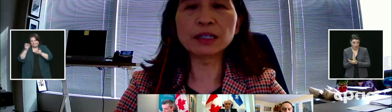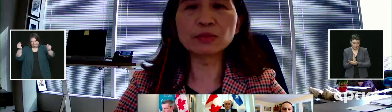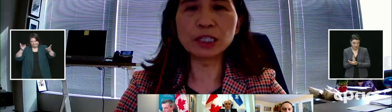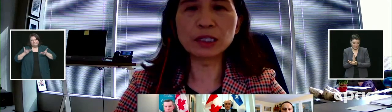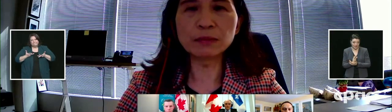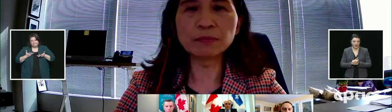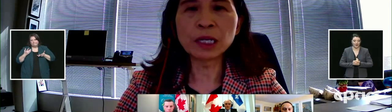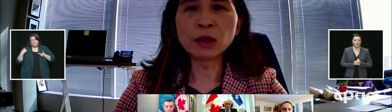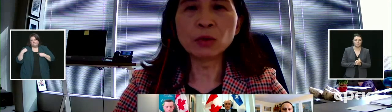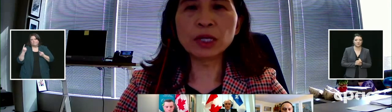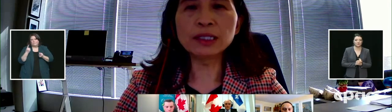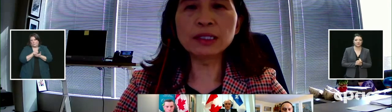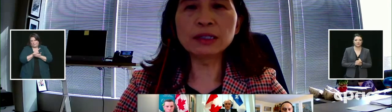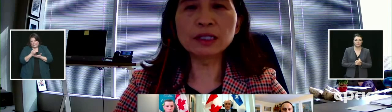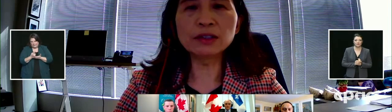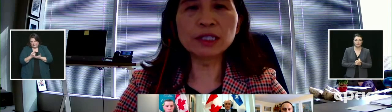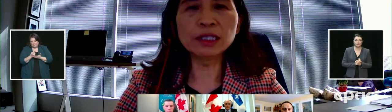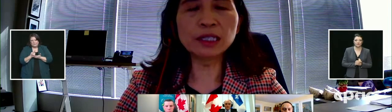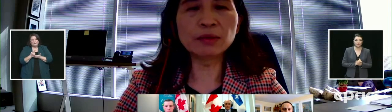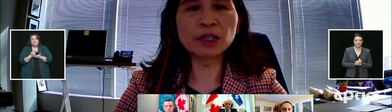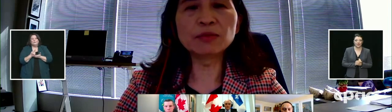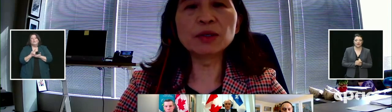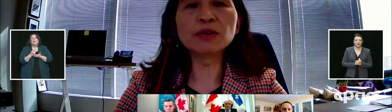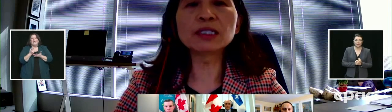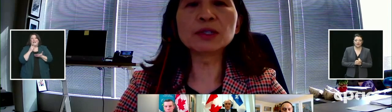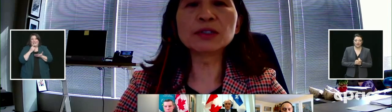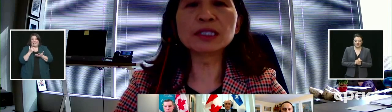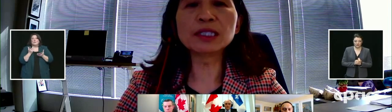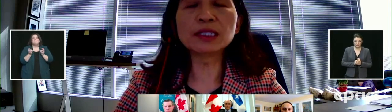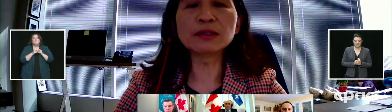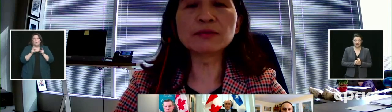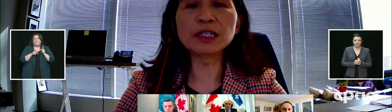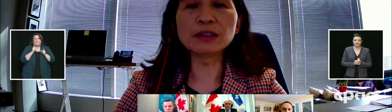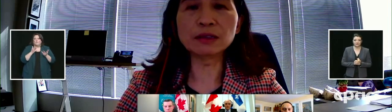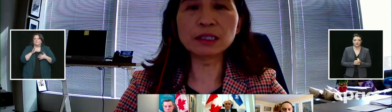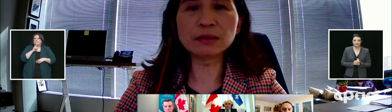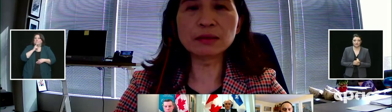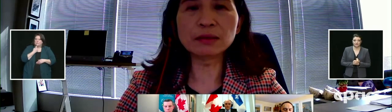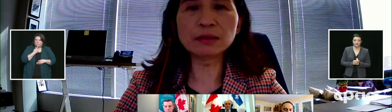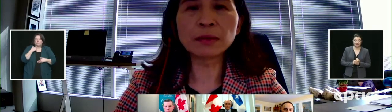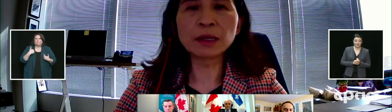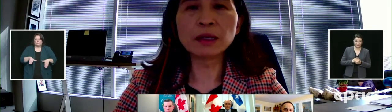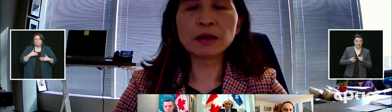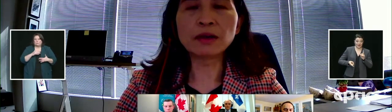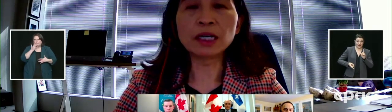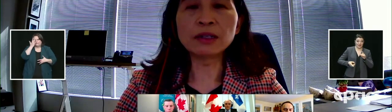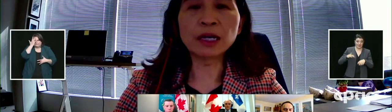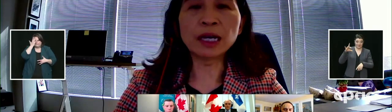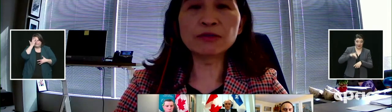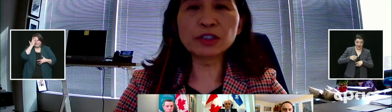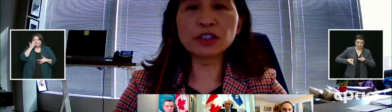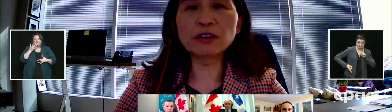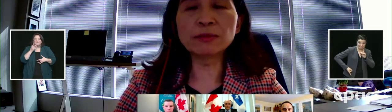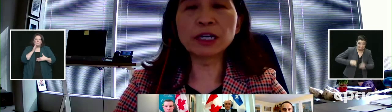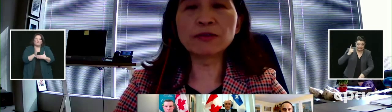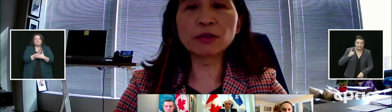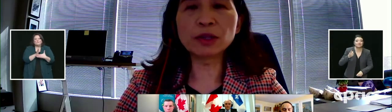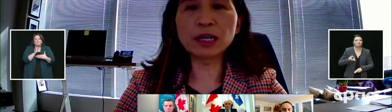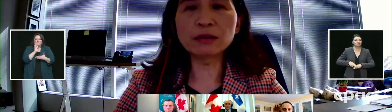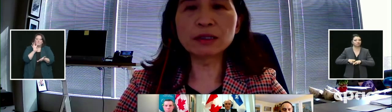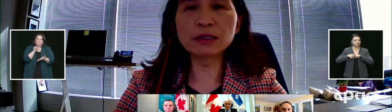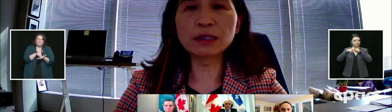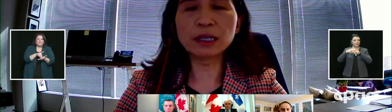past week, with a still increasing number of people experiencing severe illness. There are an average of about